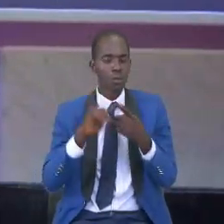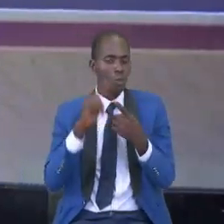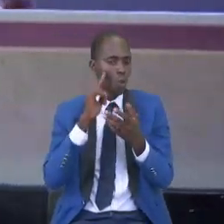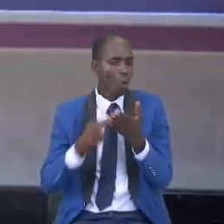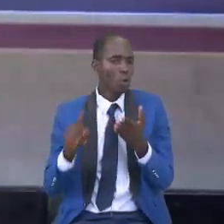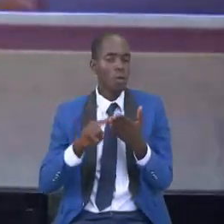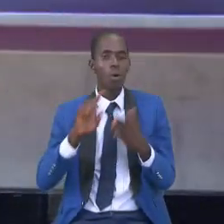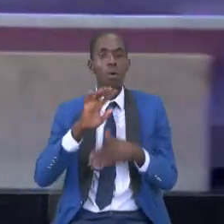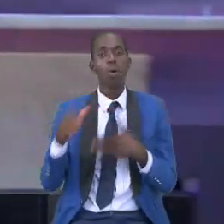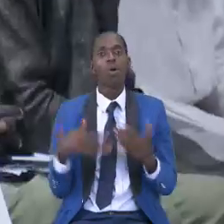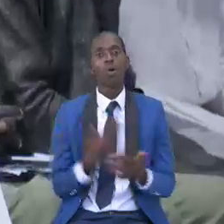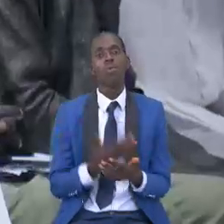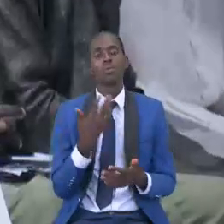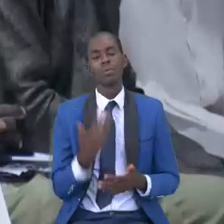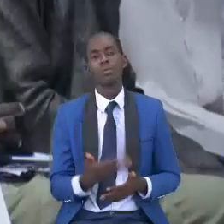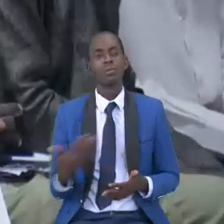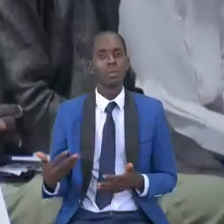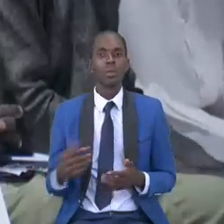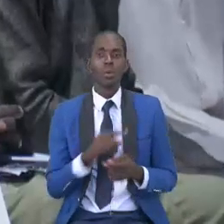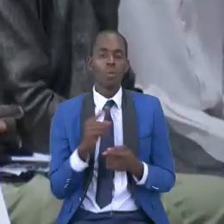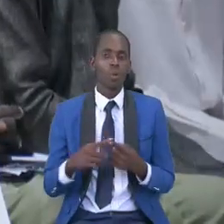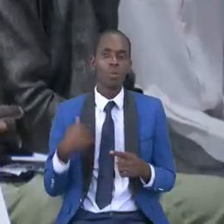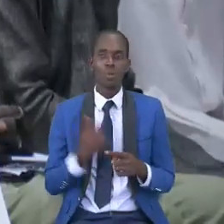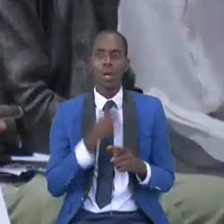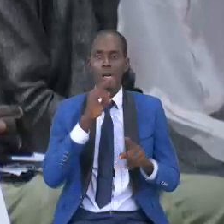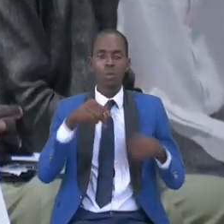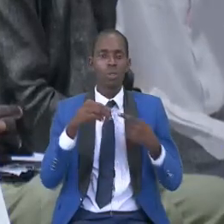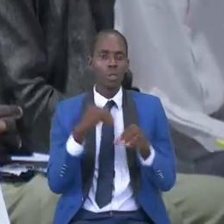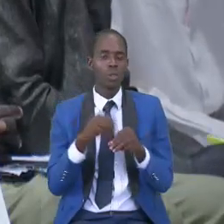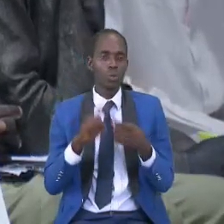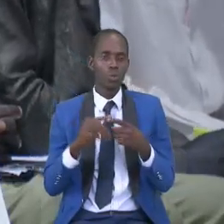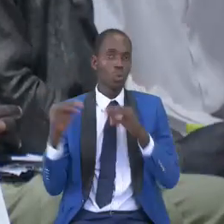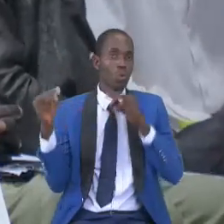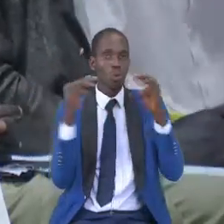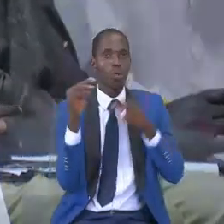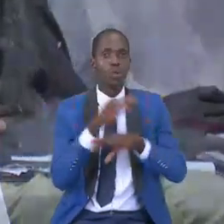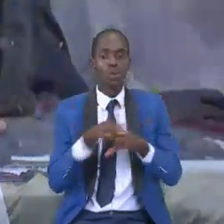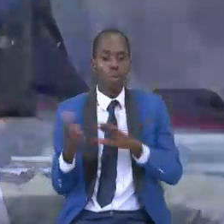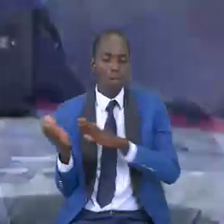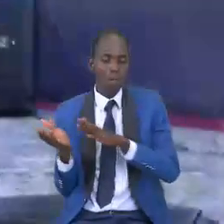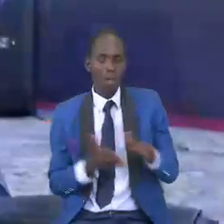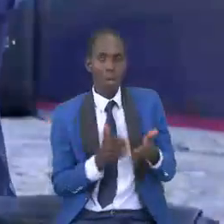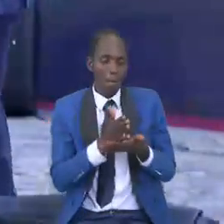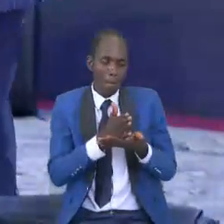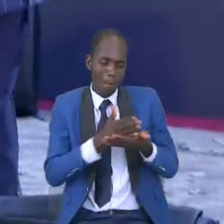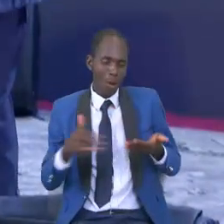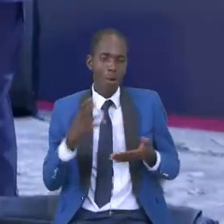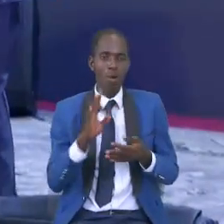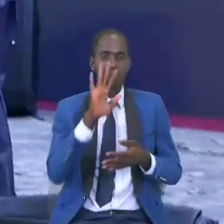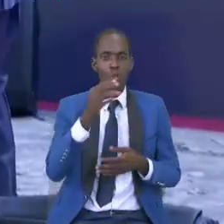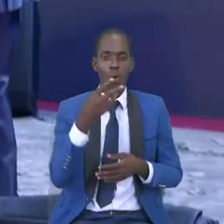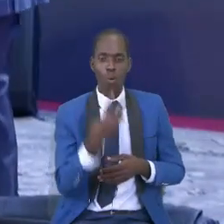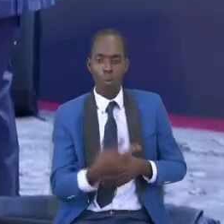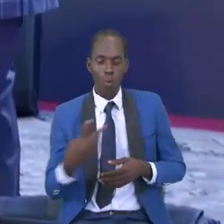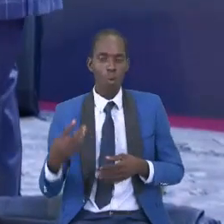all things. When you are going to the battlefield, don't leave part of the weapon behind. When you're going